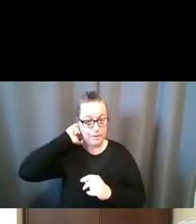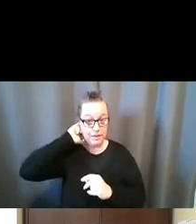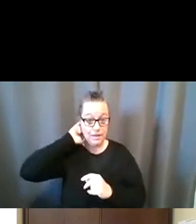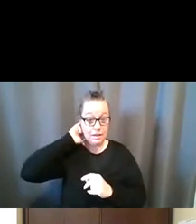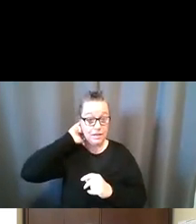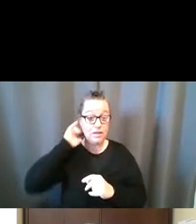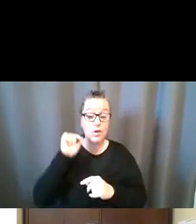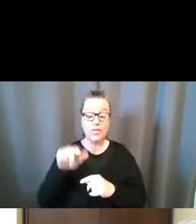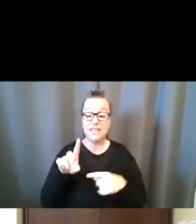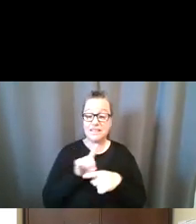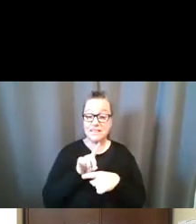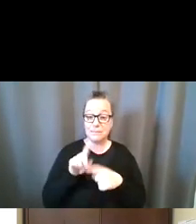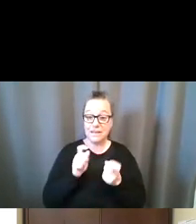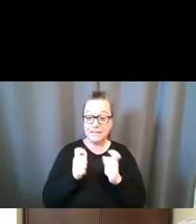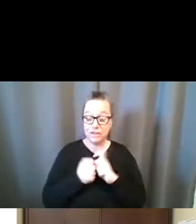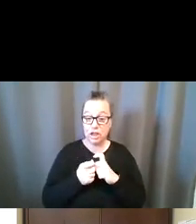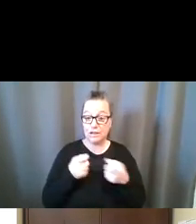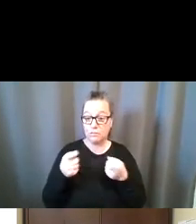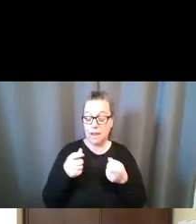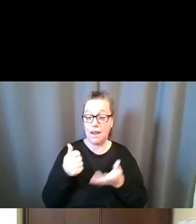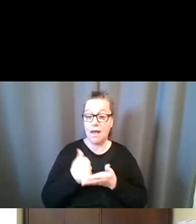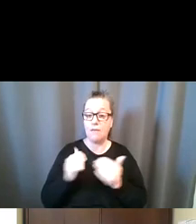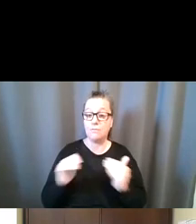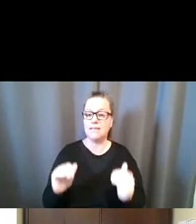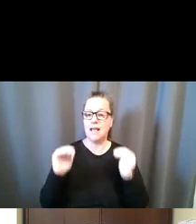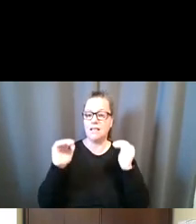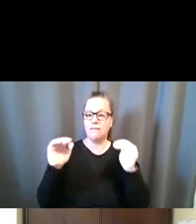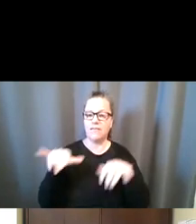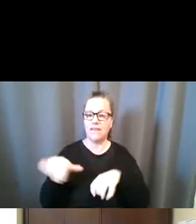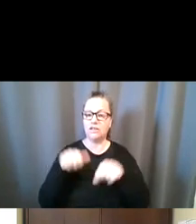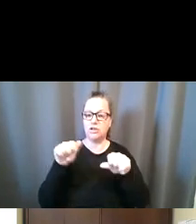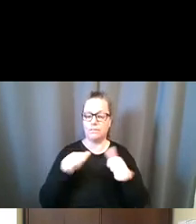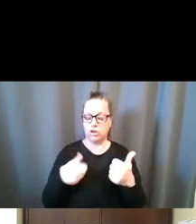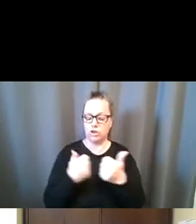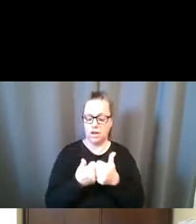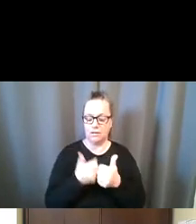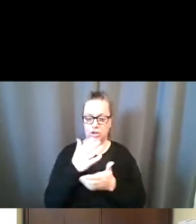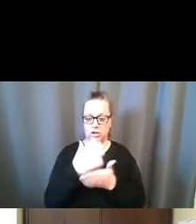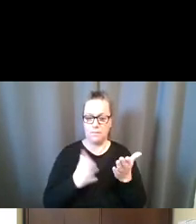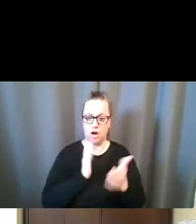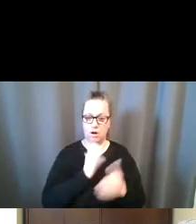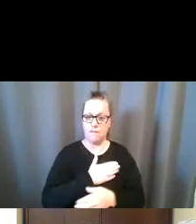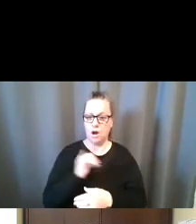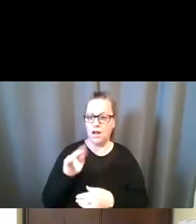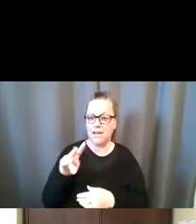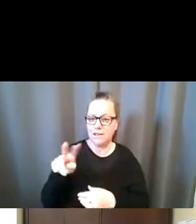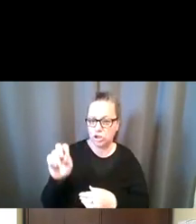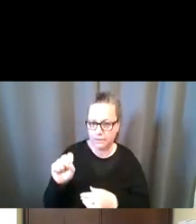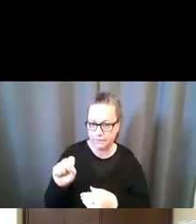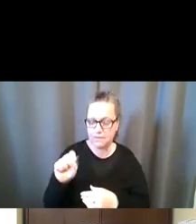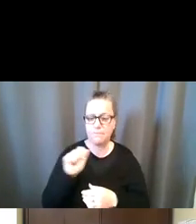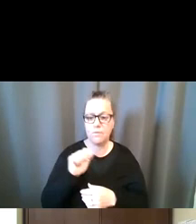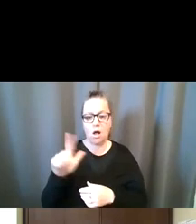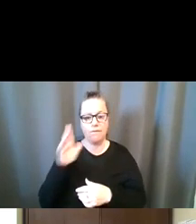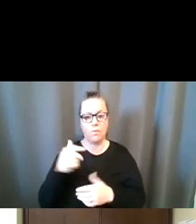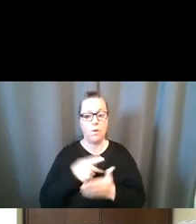change management, it helps us elevate the adoption challenges that are part of our initiatives. All of our initiatives will have